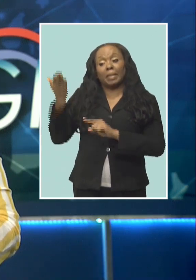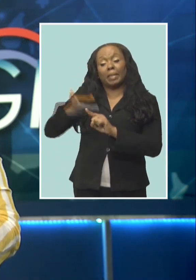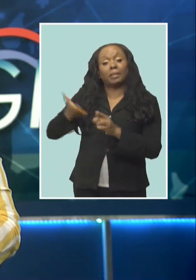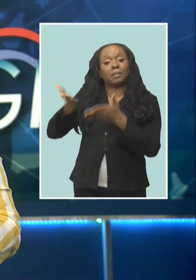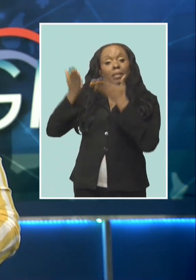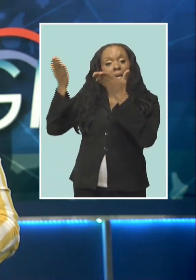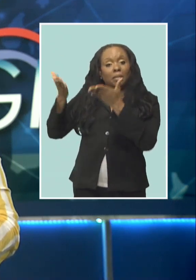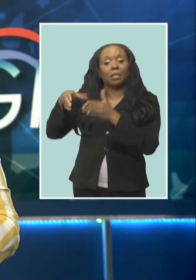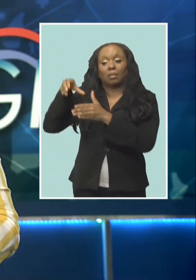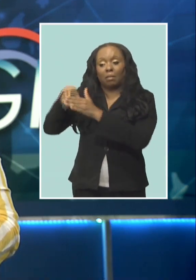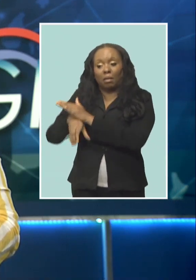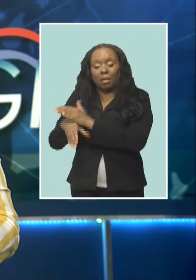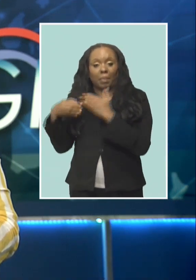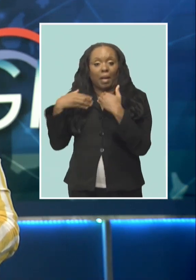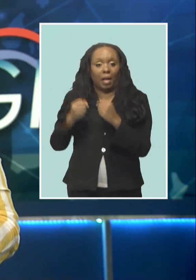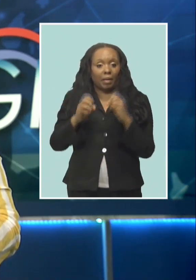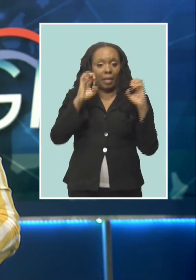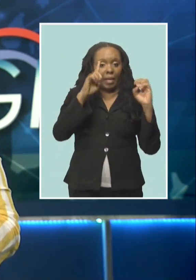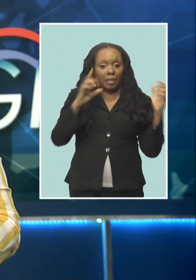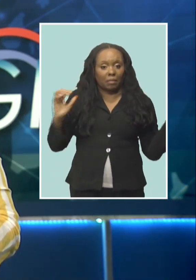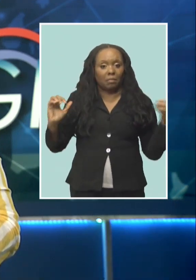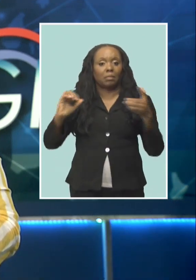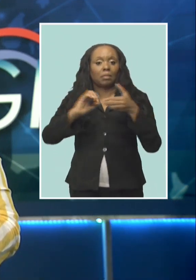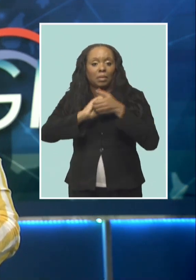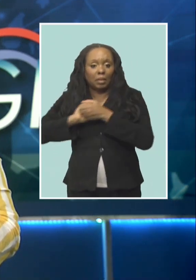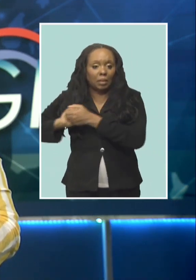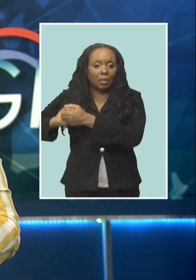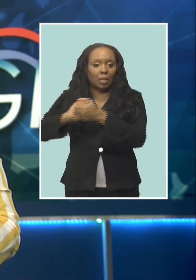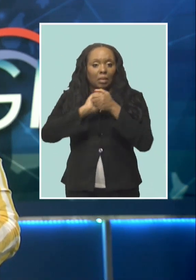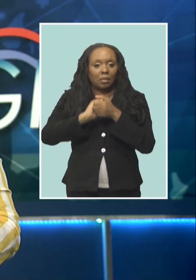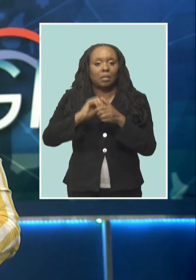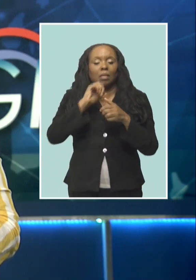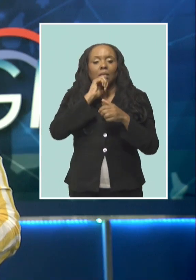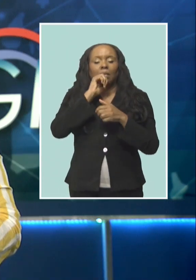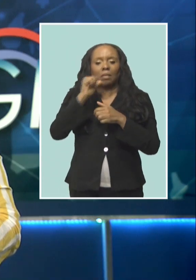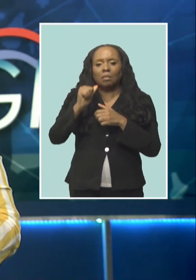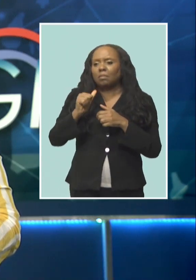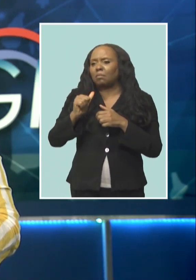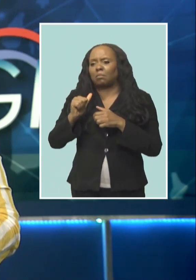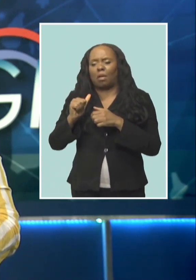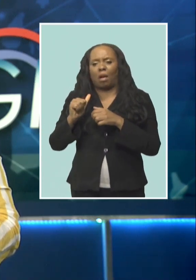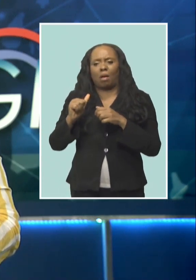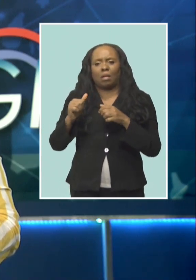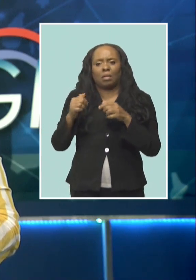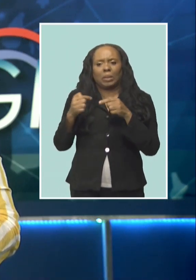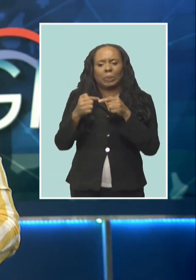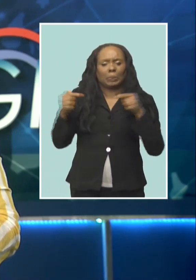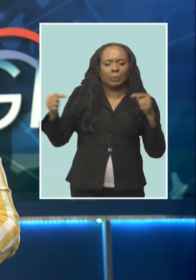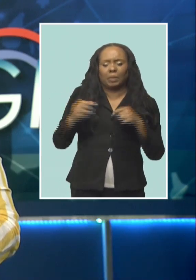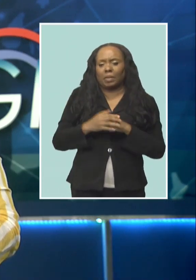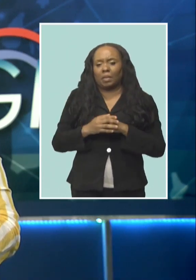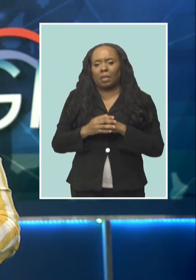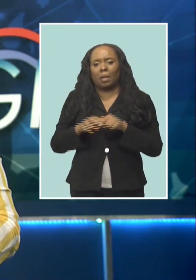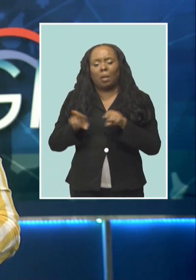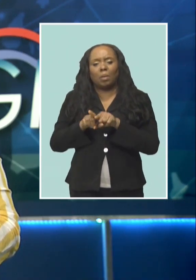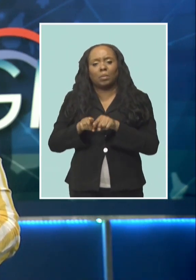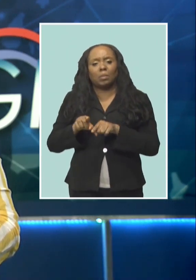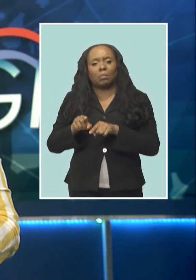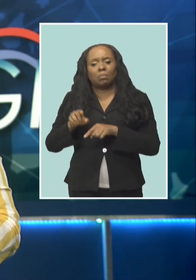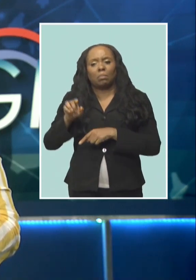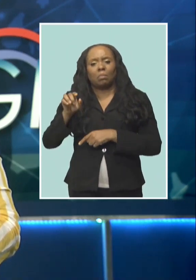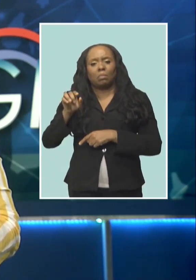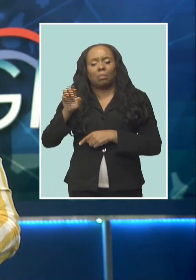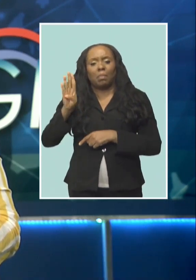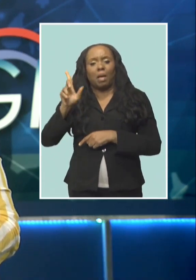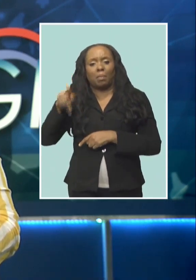suggests crime, health, and education should never be partisan matters. Mr. Lane has defended the work done under the